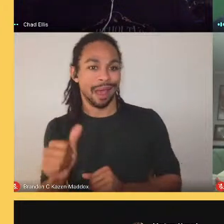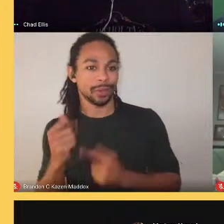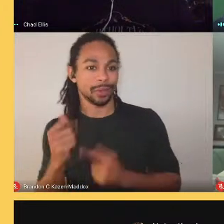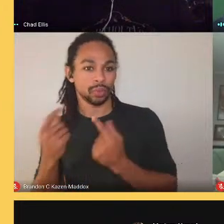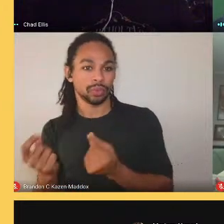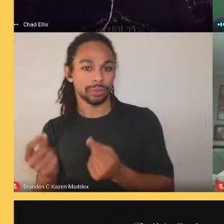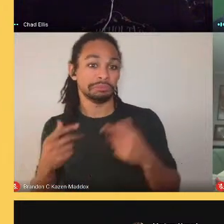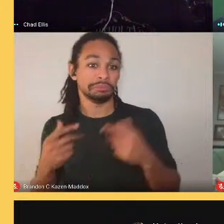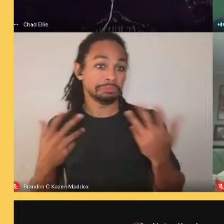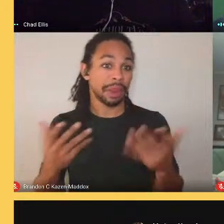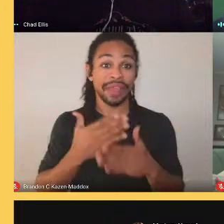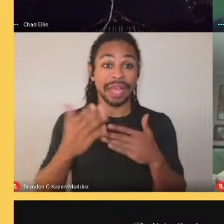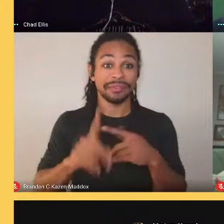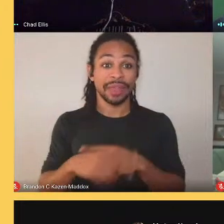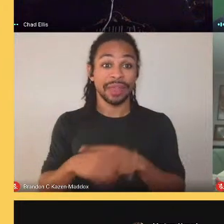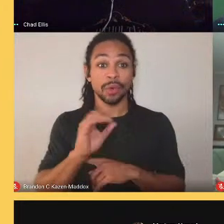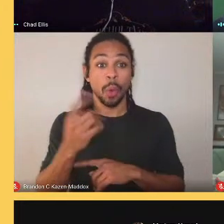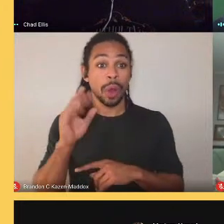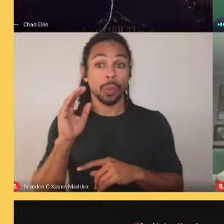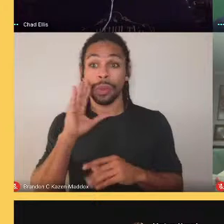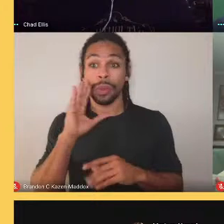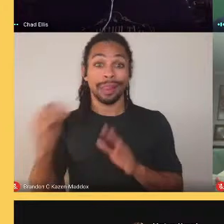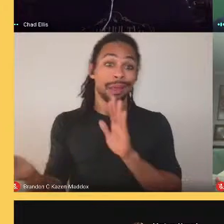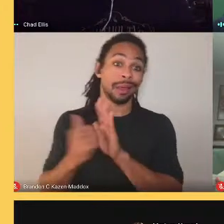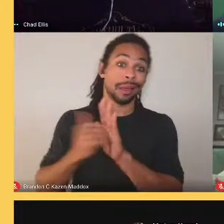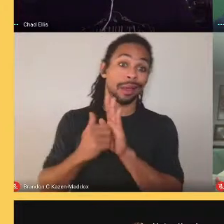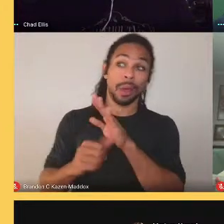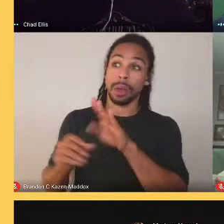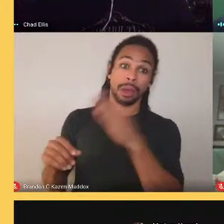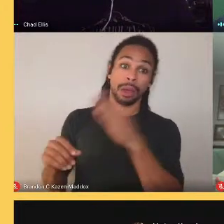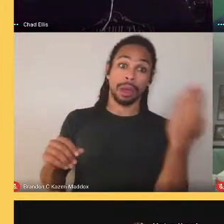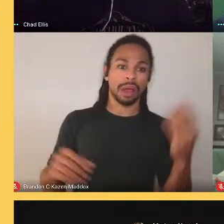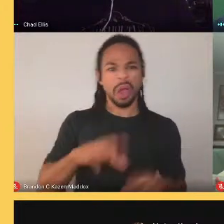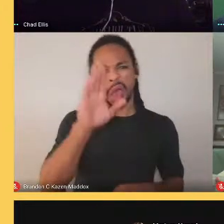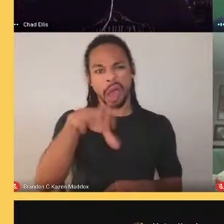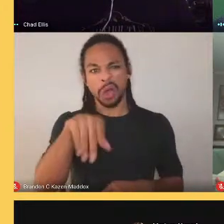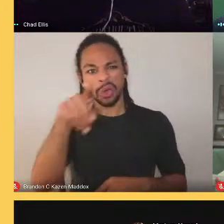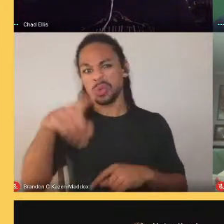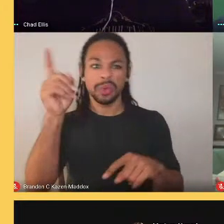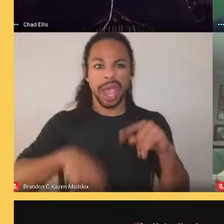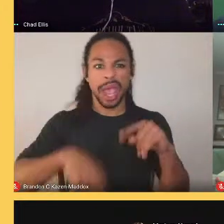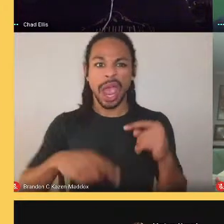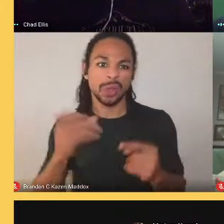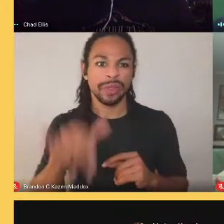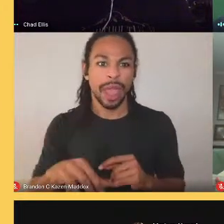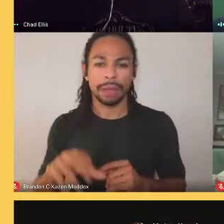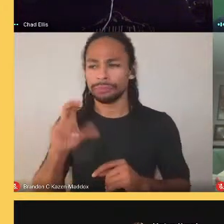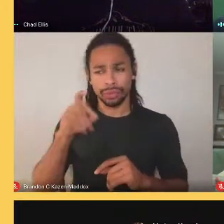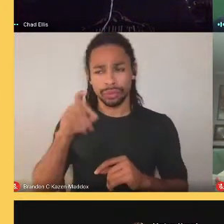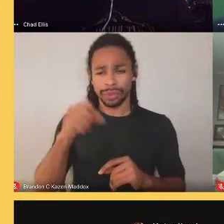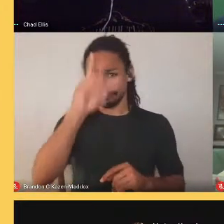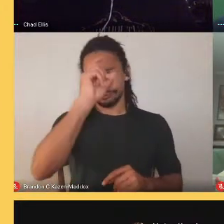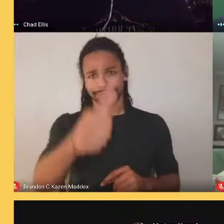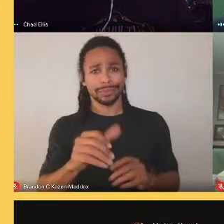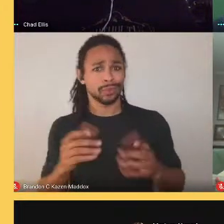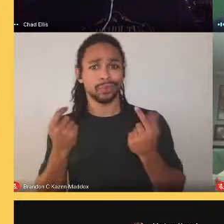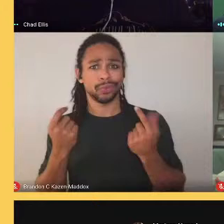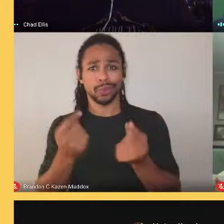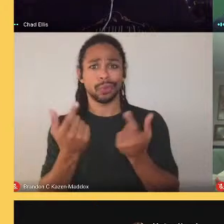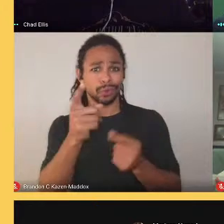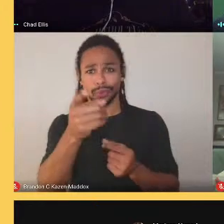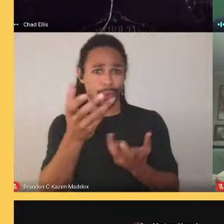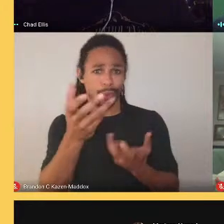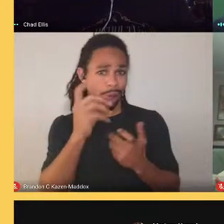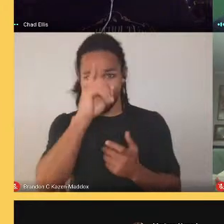can't do that. You can do whatever you want with the system. So if you want to if you want to have a mechanic, have